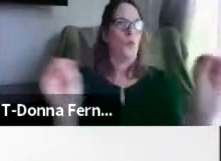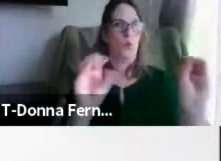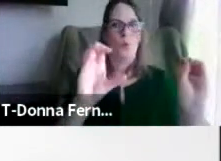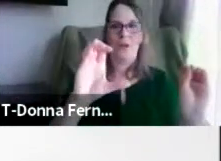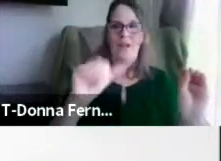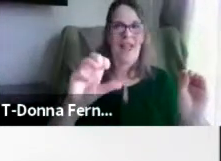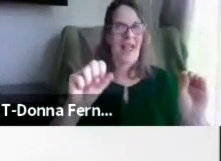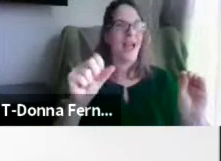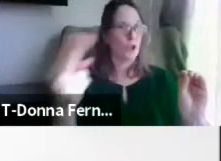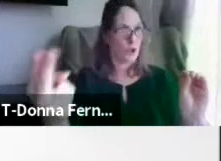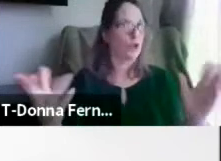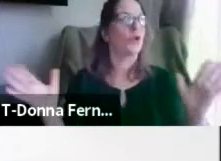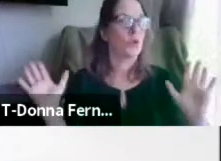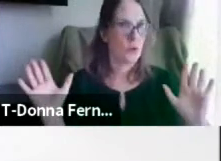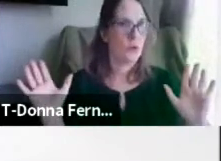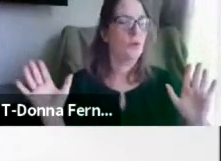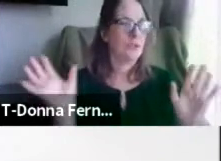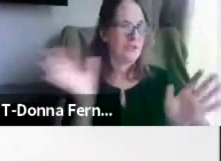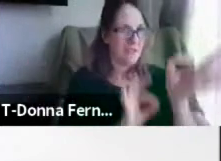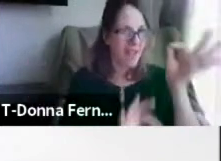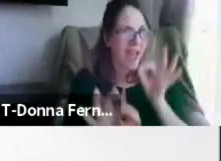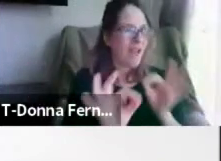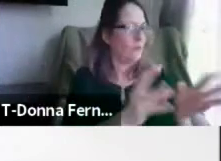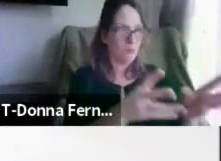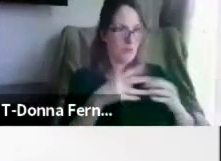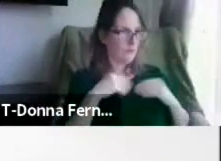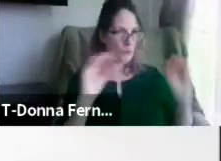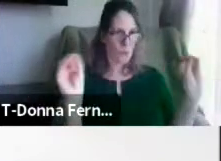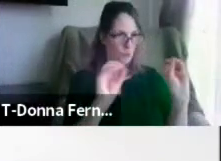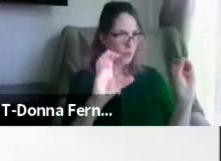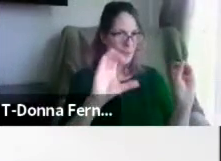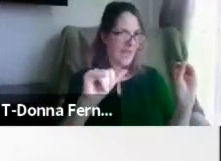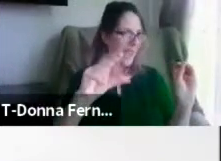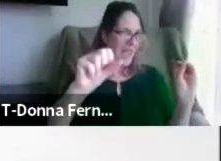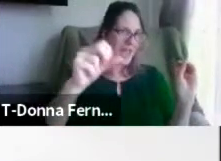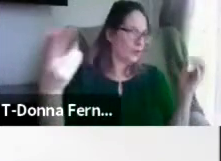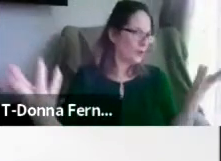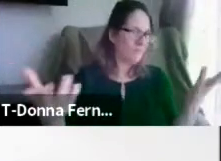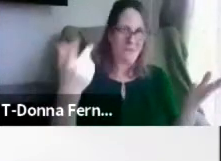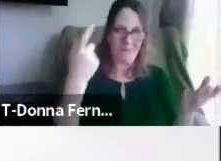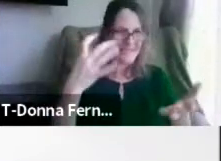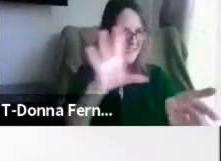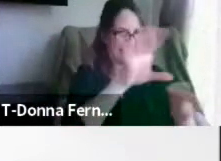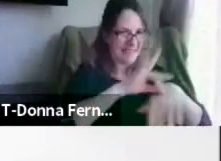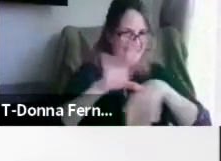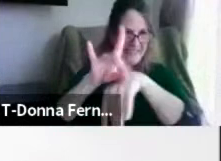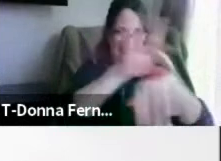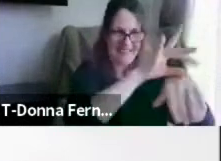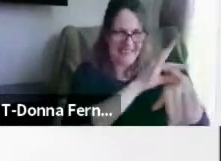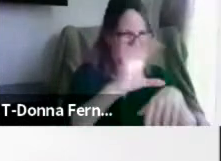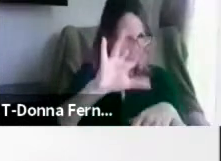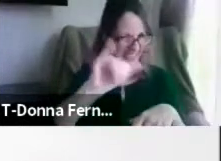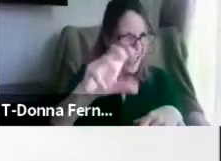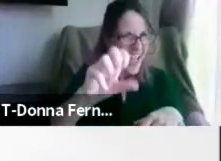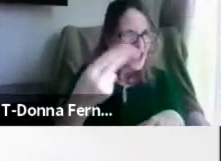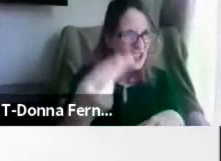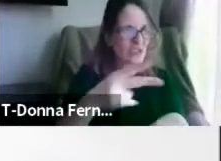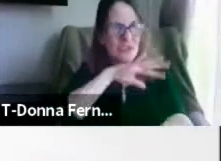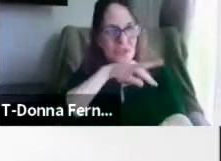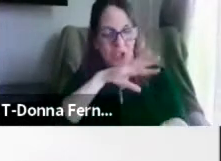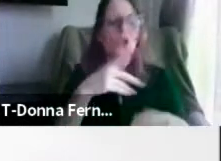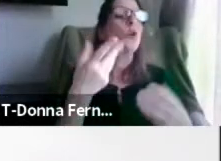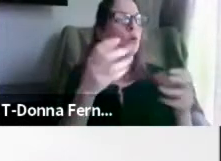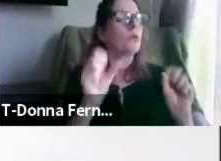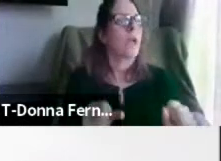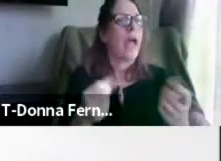contactless. So instead of accepting cash, which who knows where that cash has been, you can now accept credit cards, or